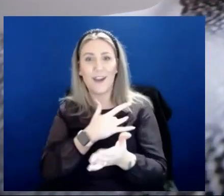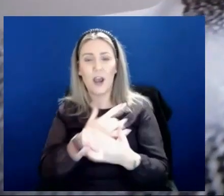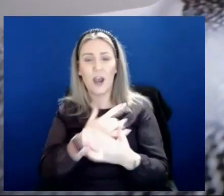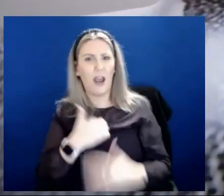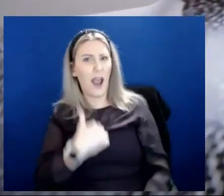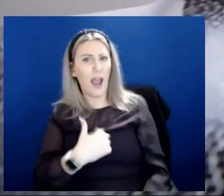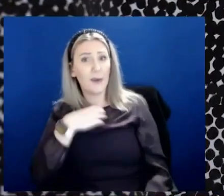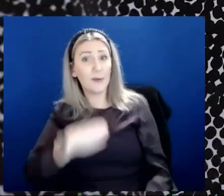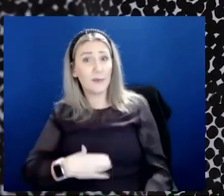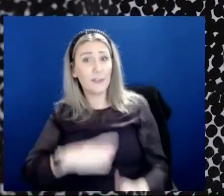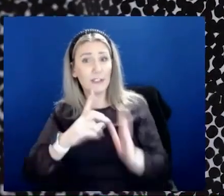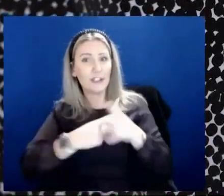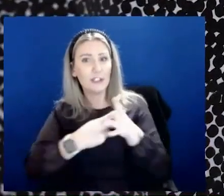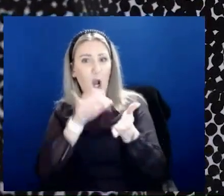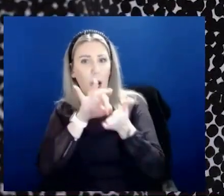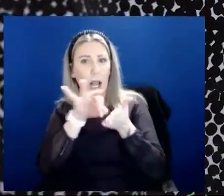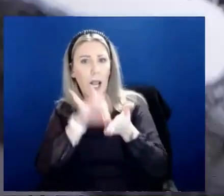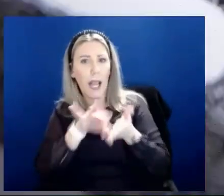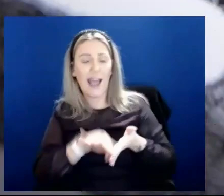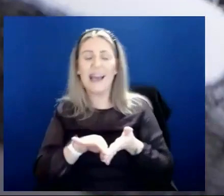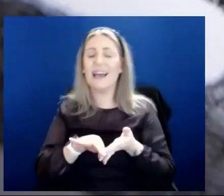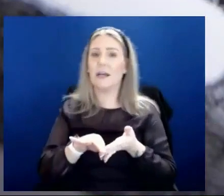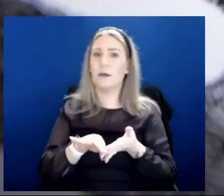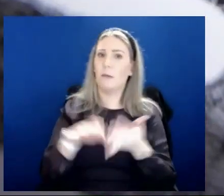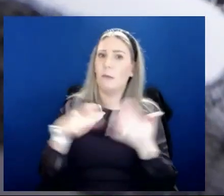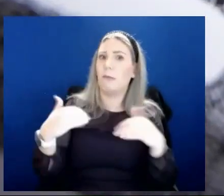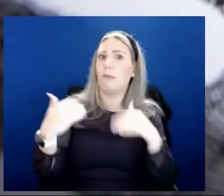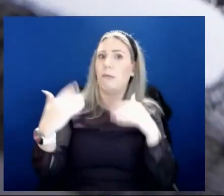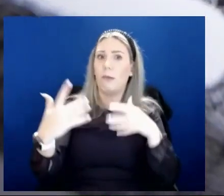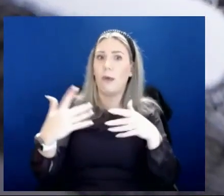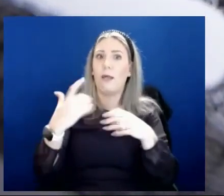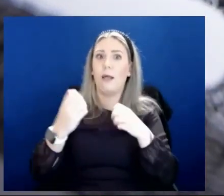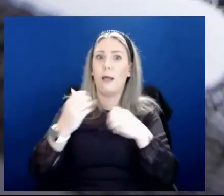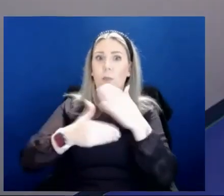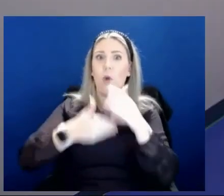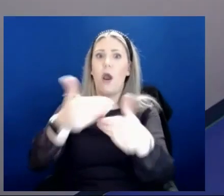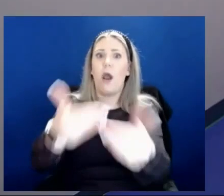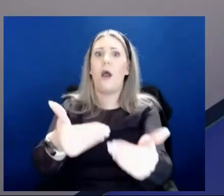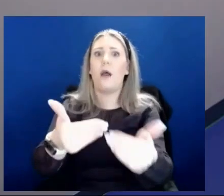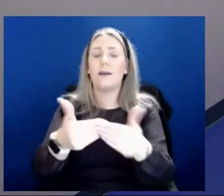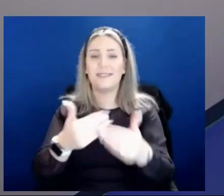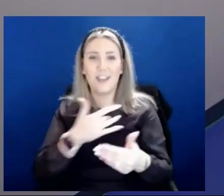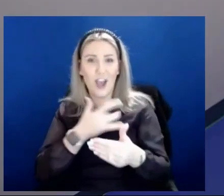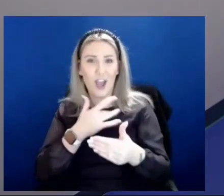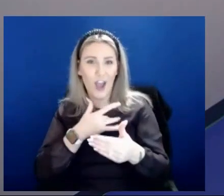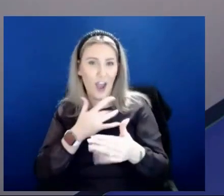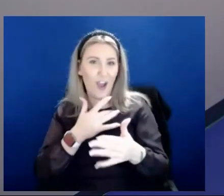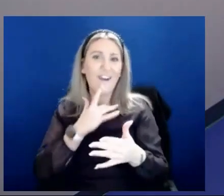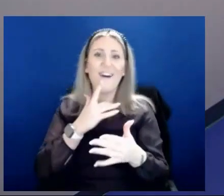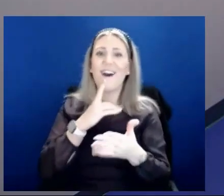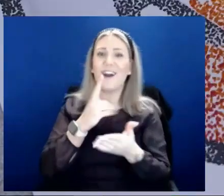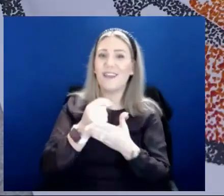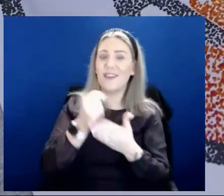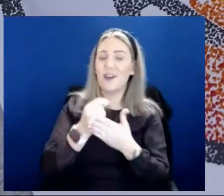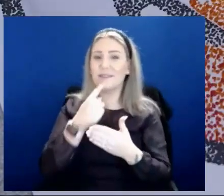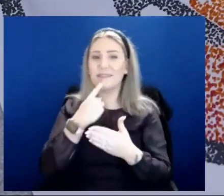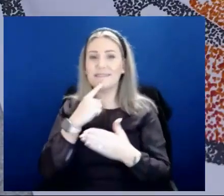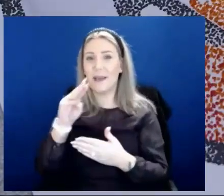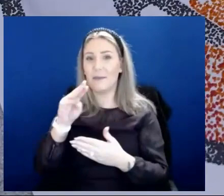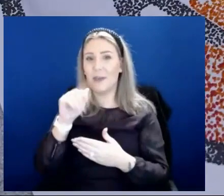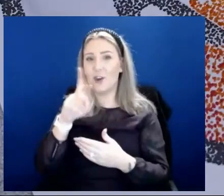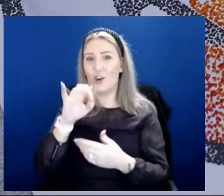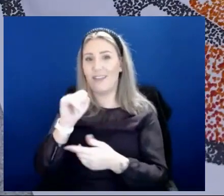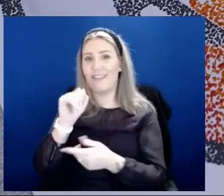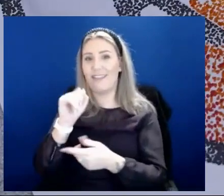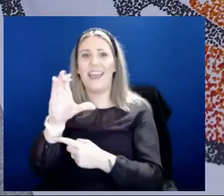started counting. It's a painstaking process that the art therapist at the Marillac campus says is also a labor of love. Their winning